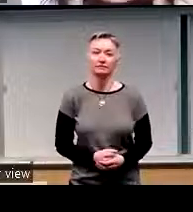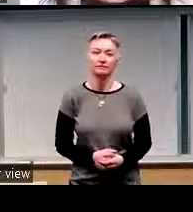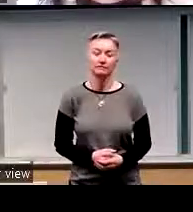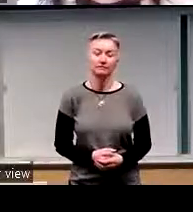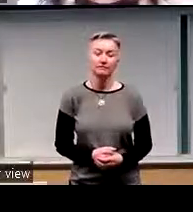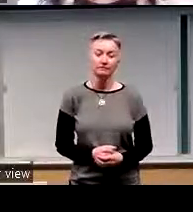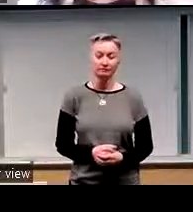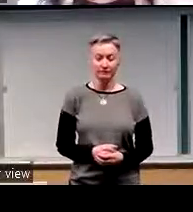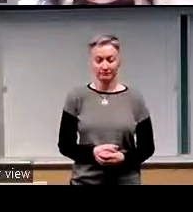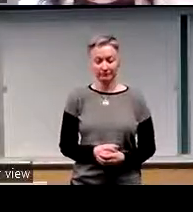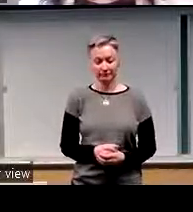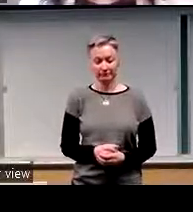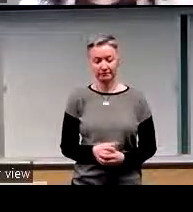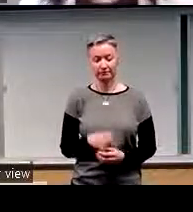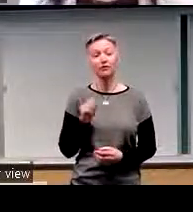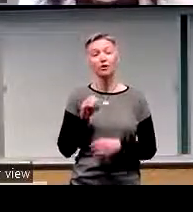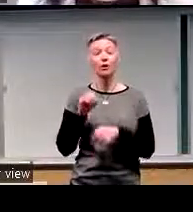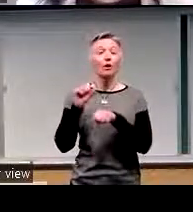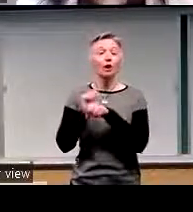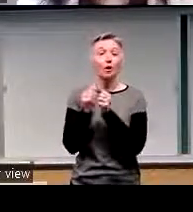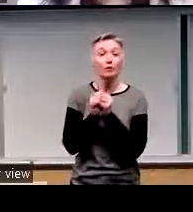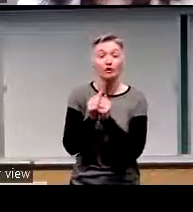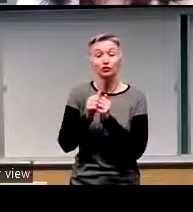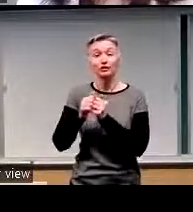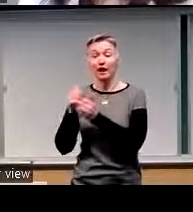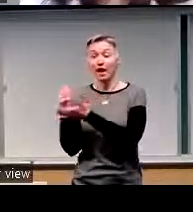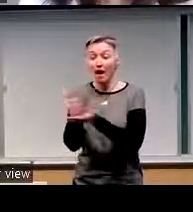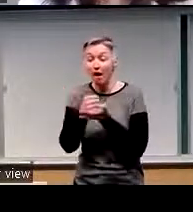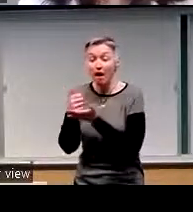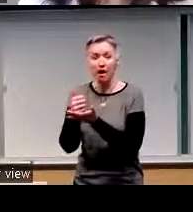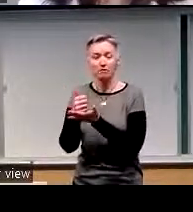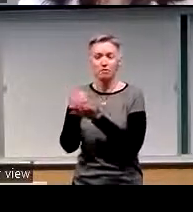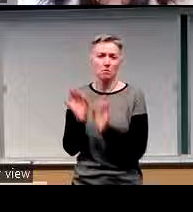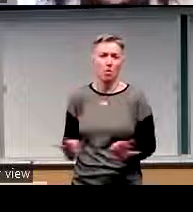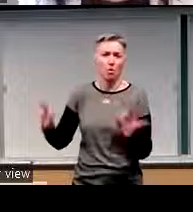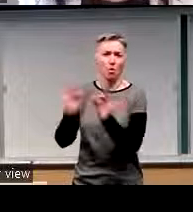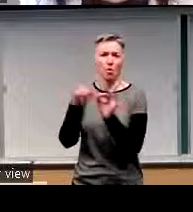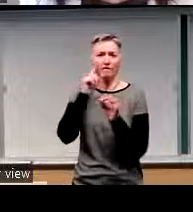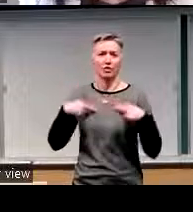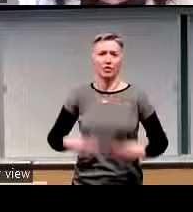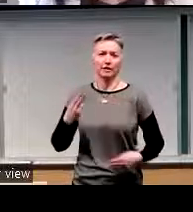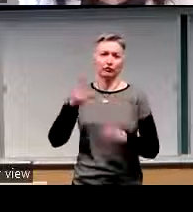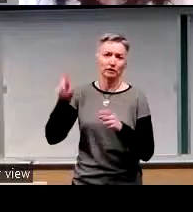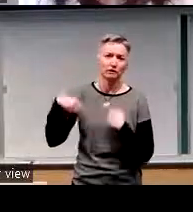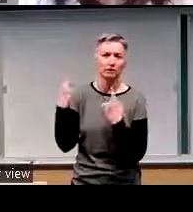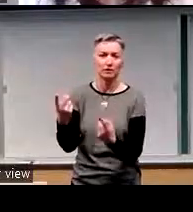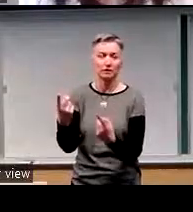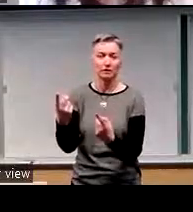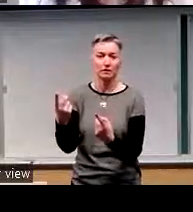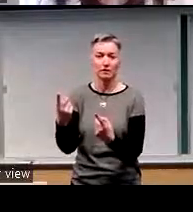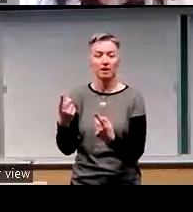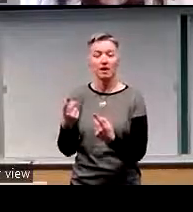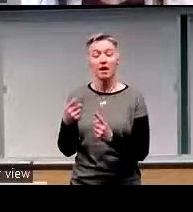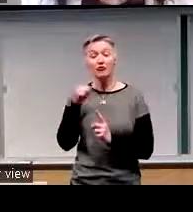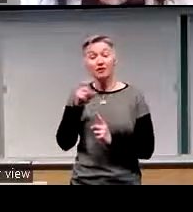So this cooperation and helpfulness was so important throughout human history that we feel a pain